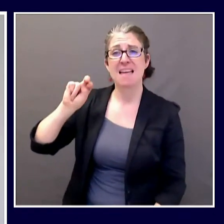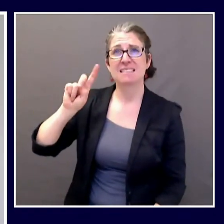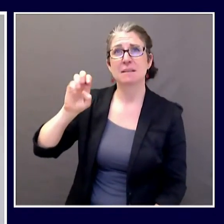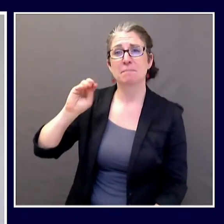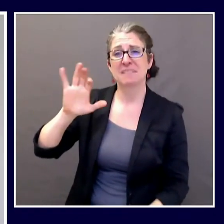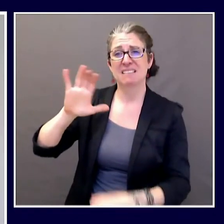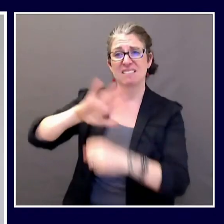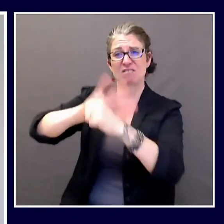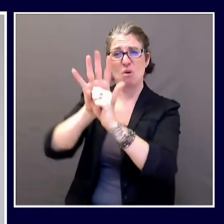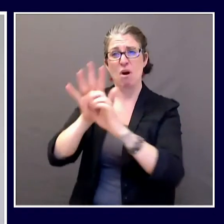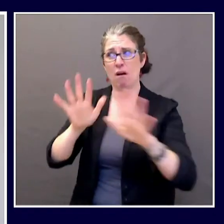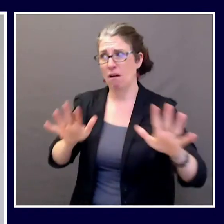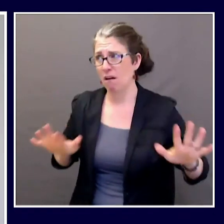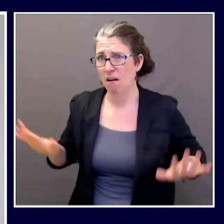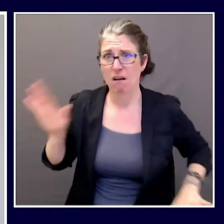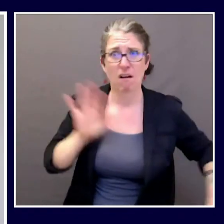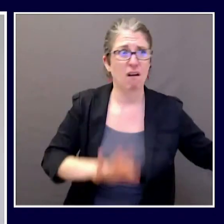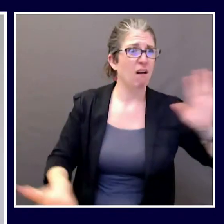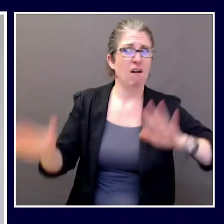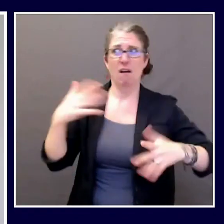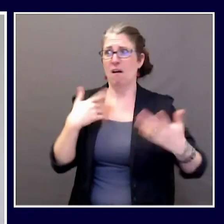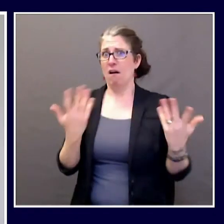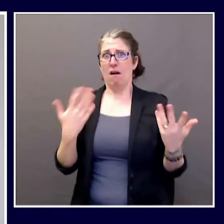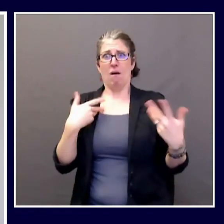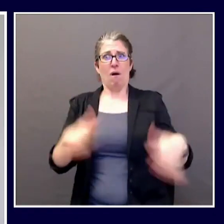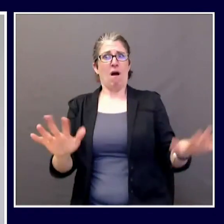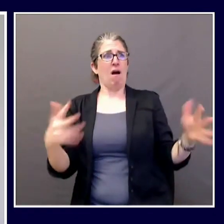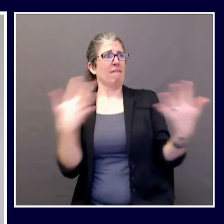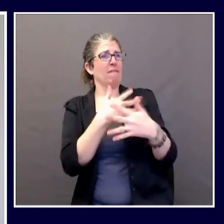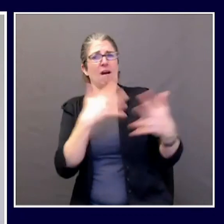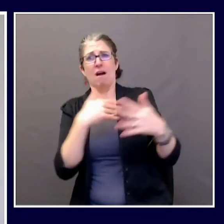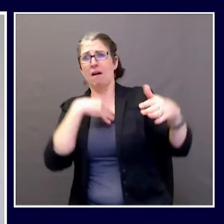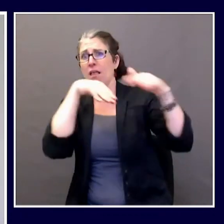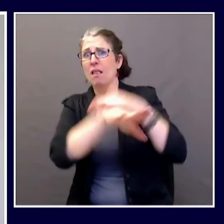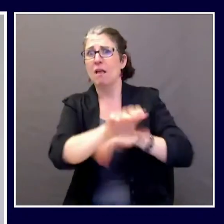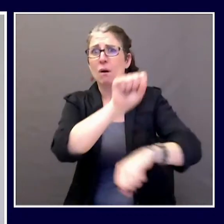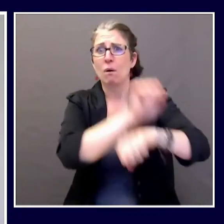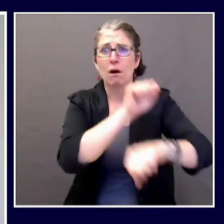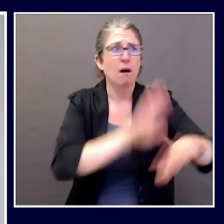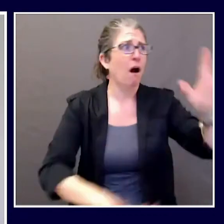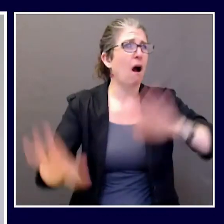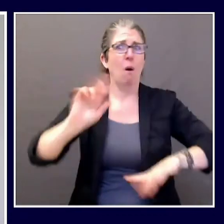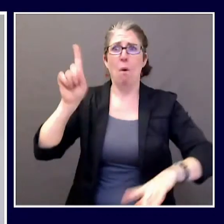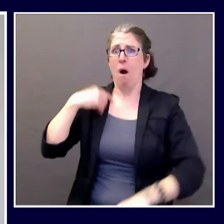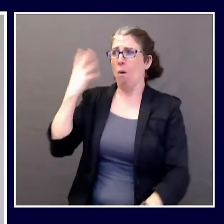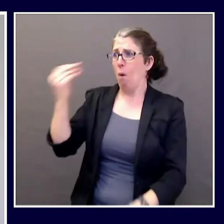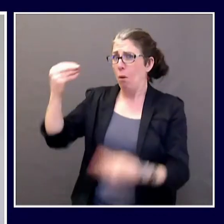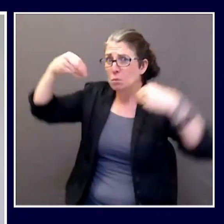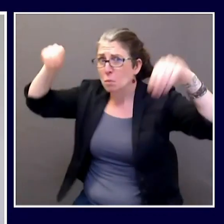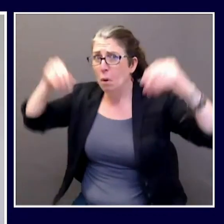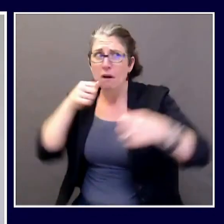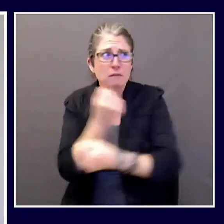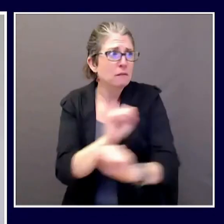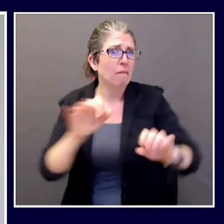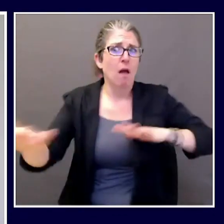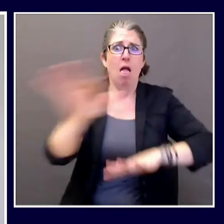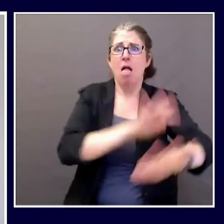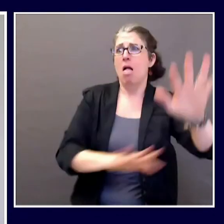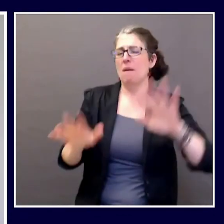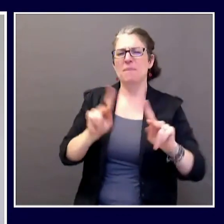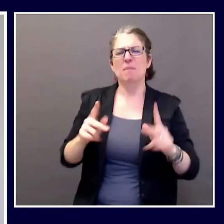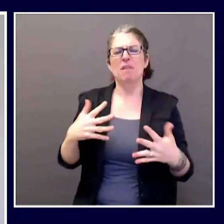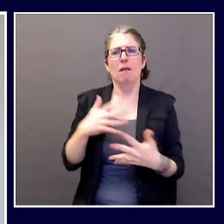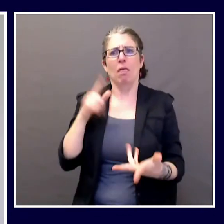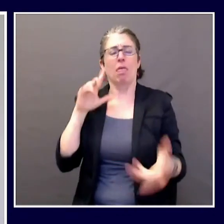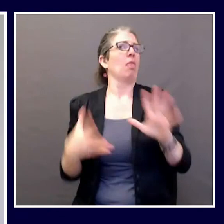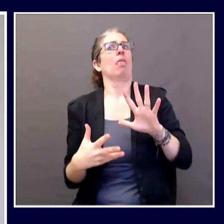early provision of PPE is one reason why Maine was able to avoid some of the scenes in healthcare facilities that played